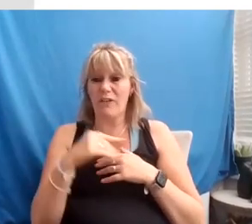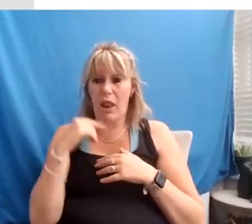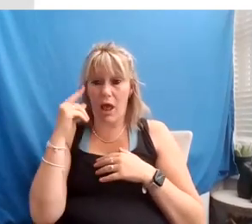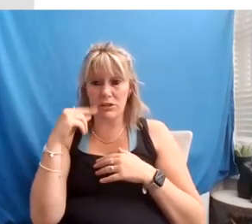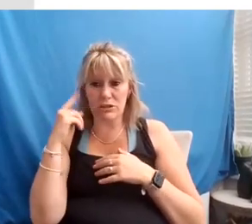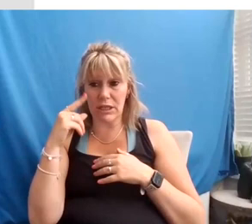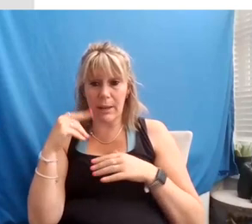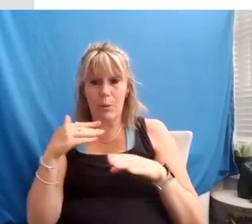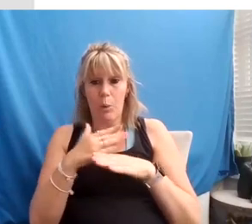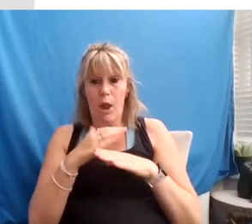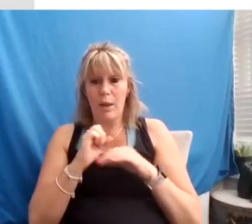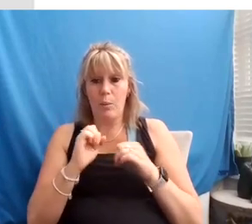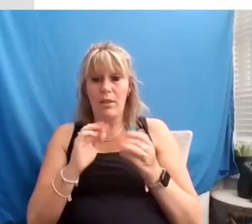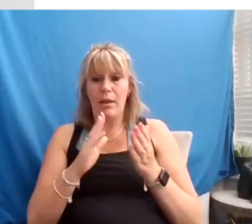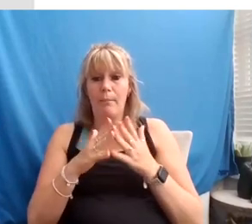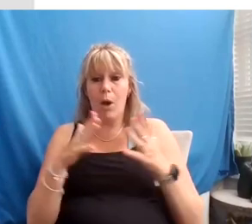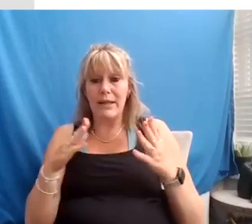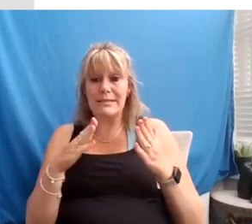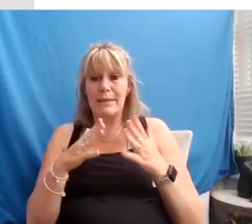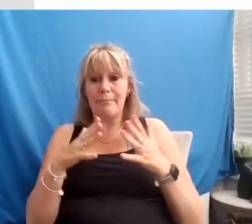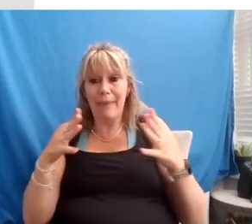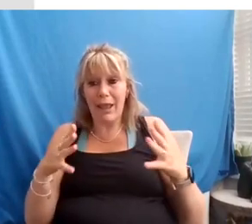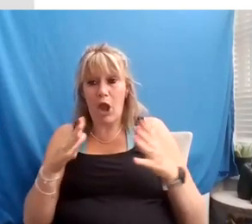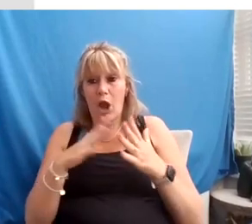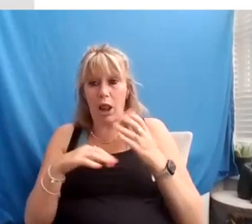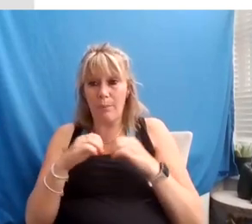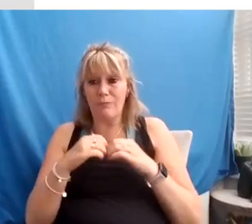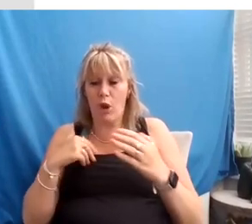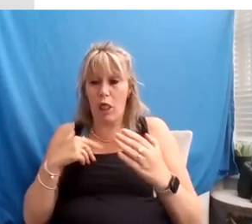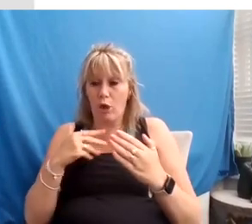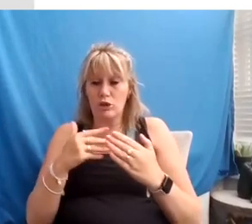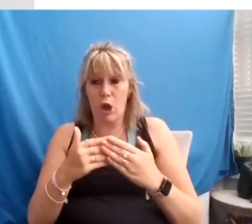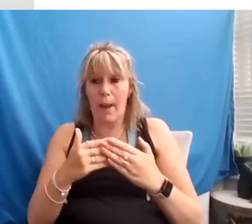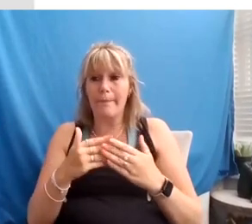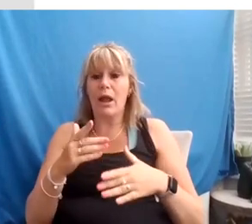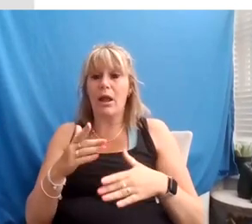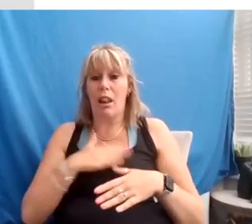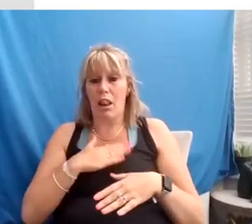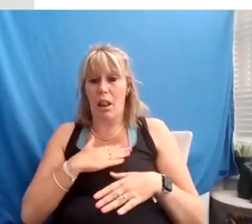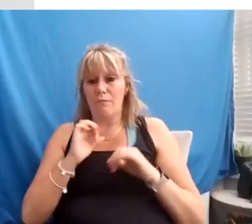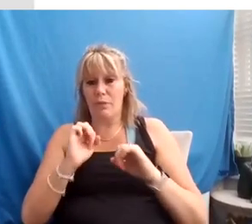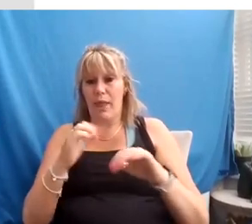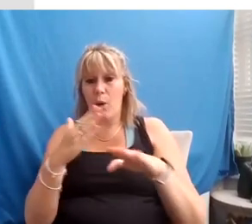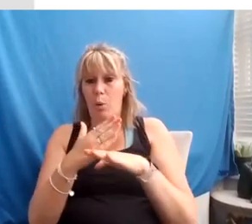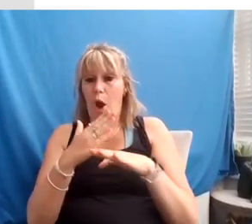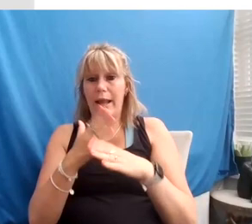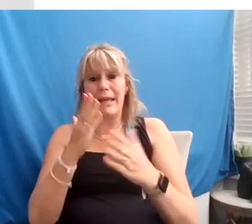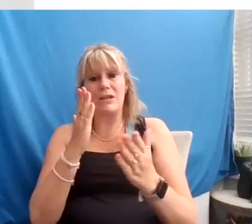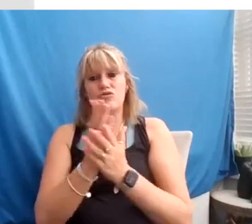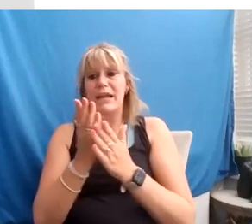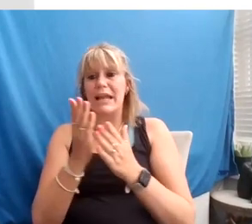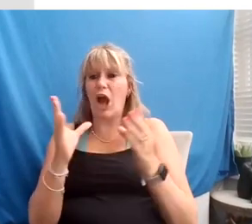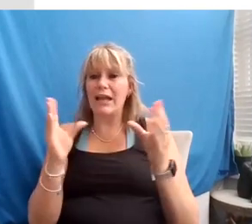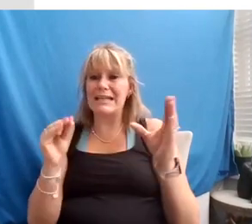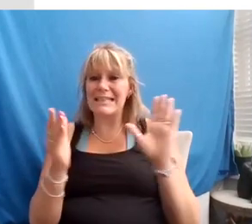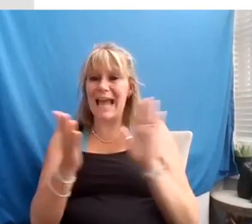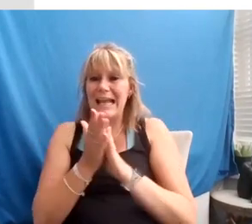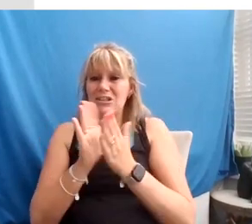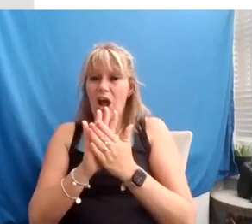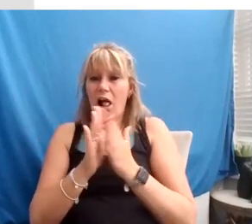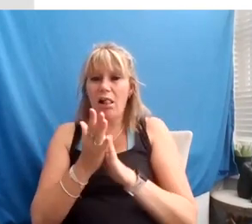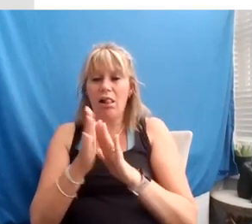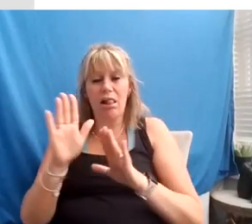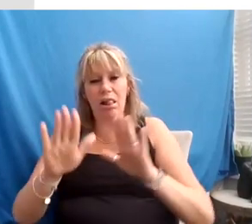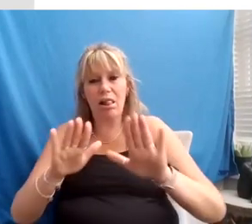with Mighty Mega Club for a long time. I always love their work, you know, and it's so tactile. And yes, I would go and